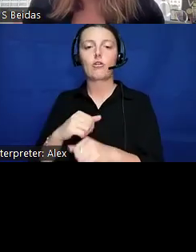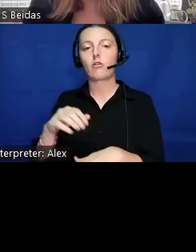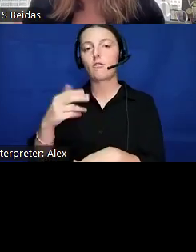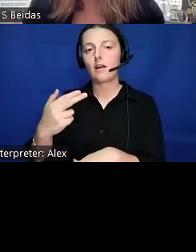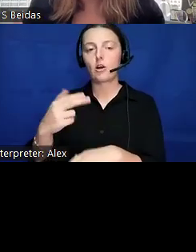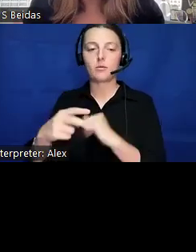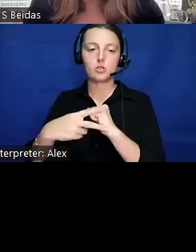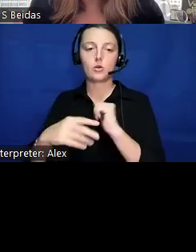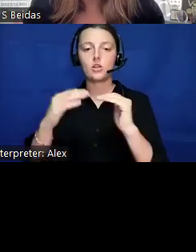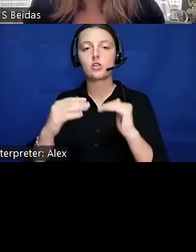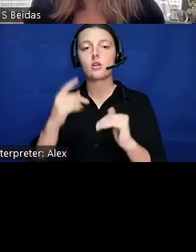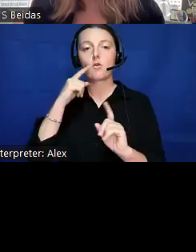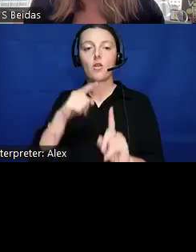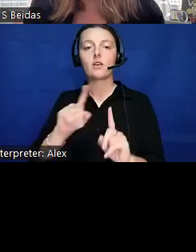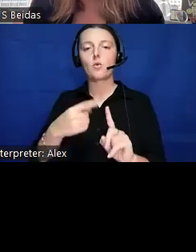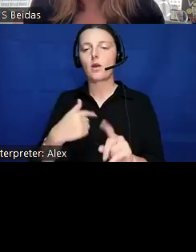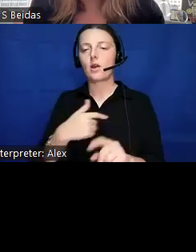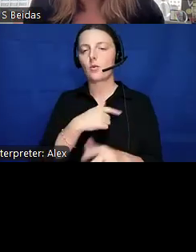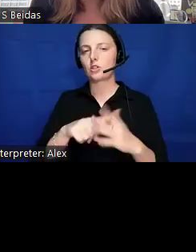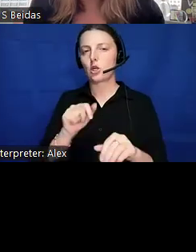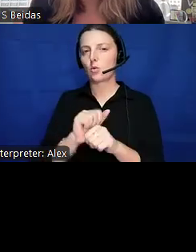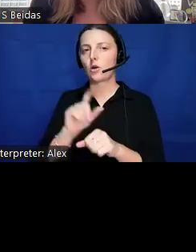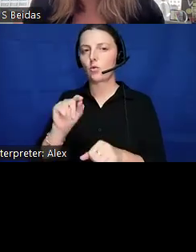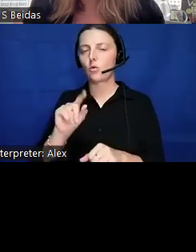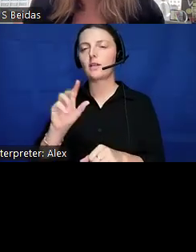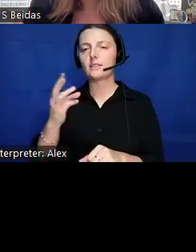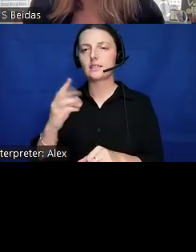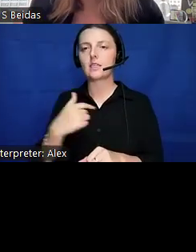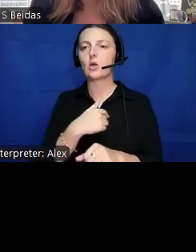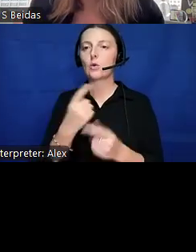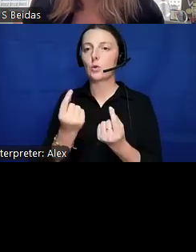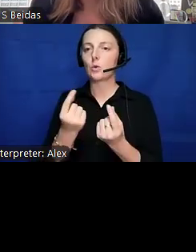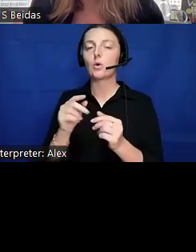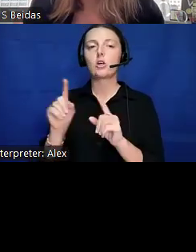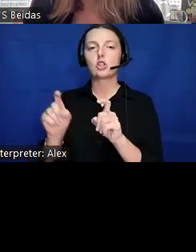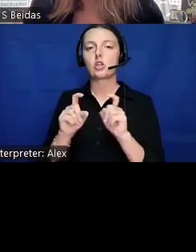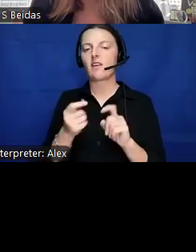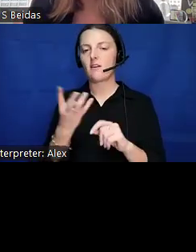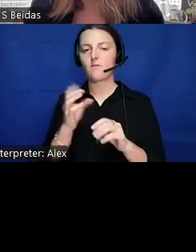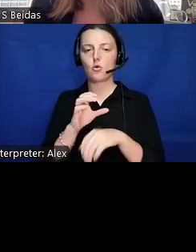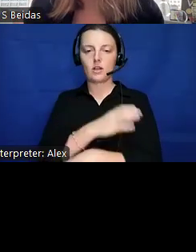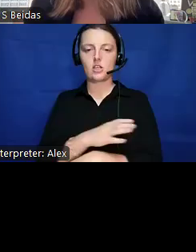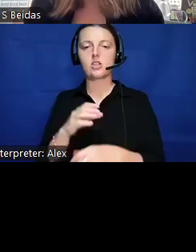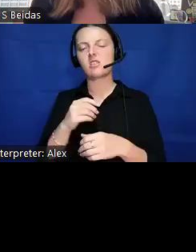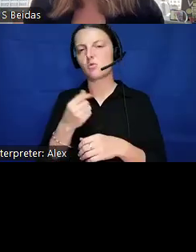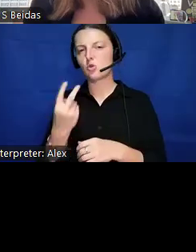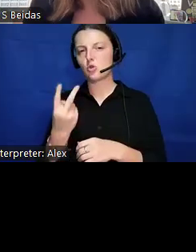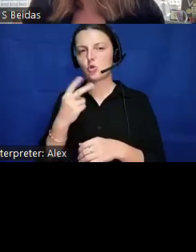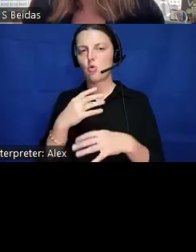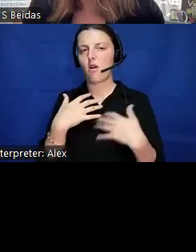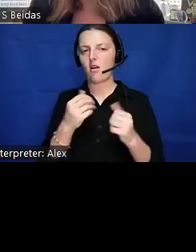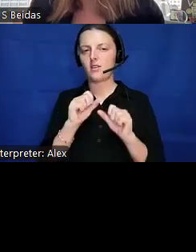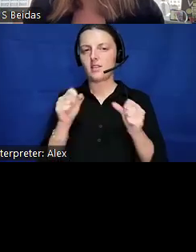2016, the first thing that we did was to do a survey of a number of clinicians within 2 health systems and to find